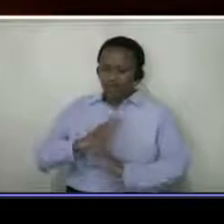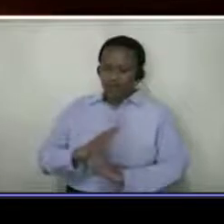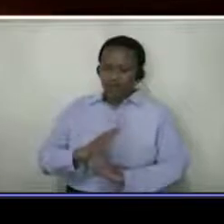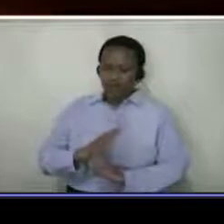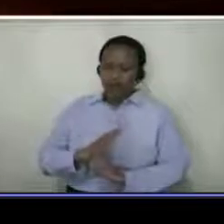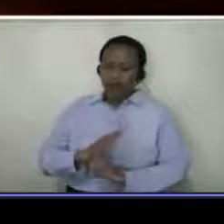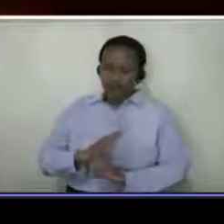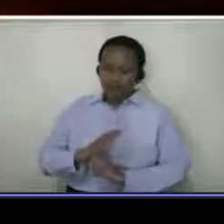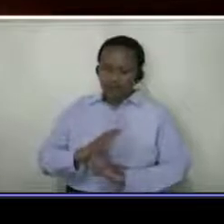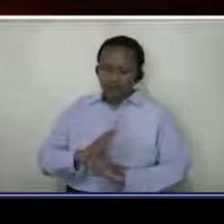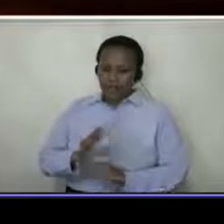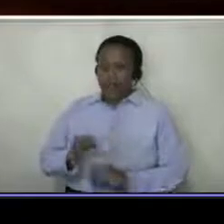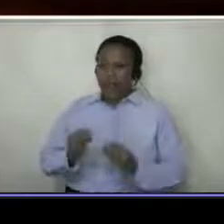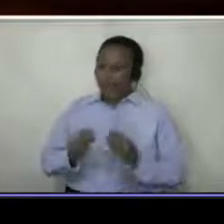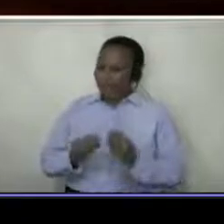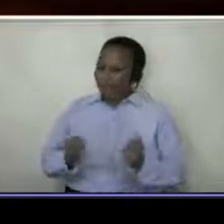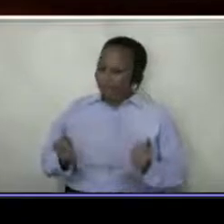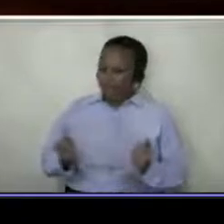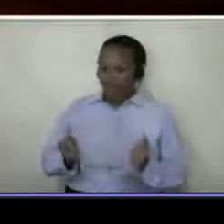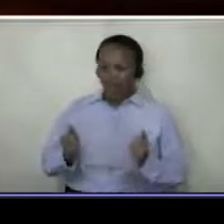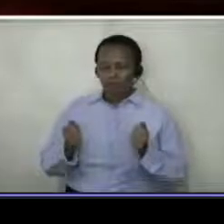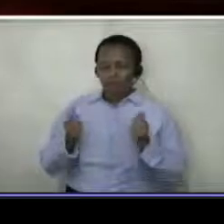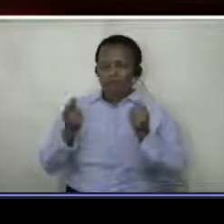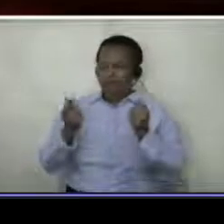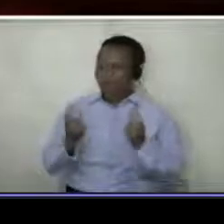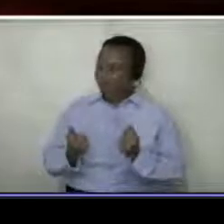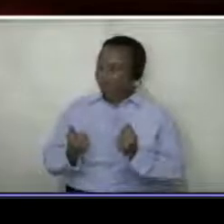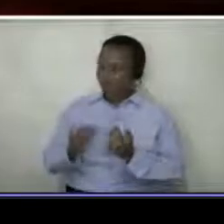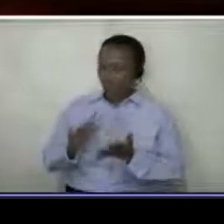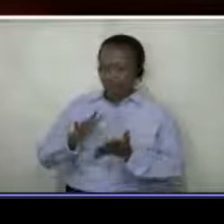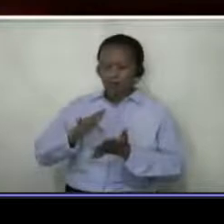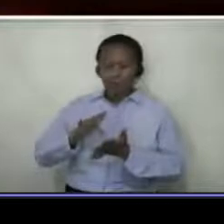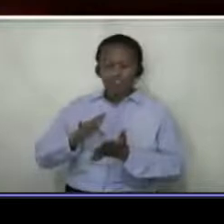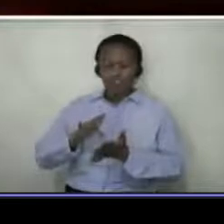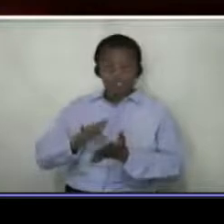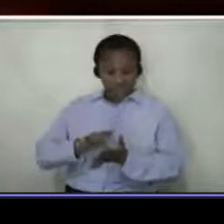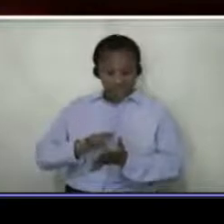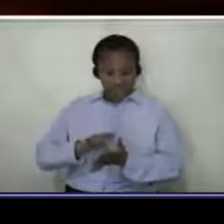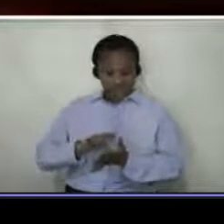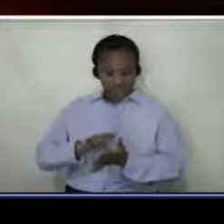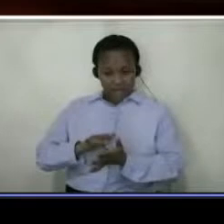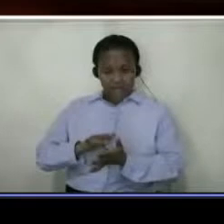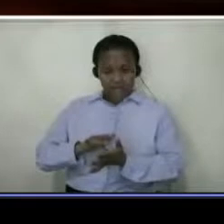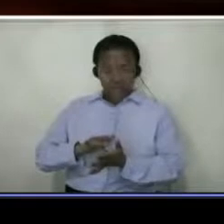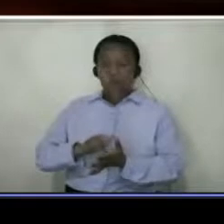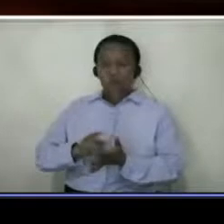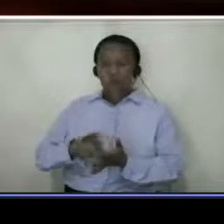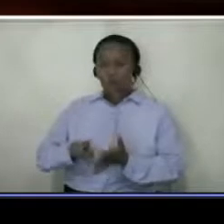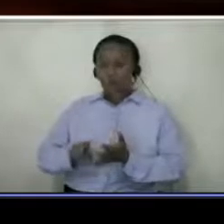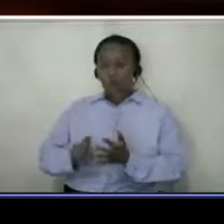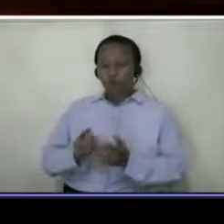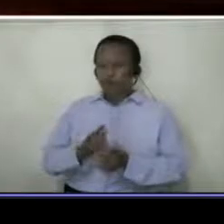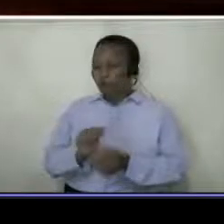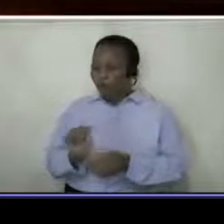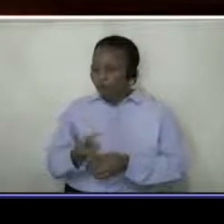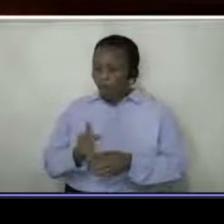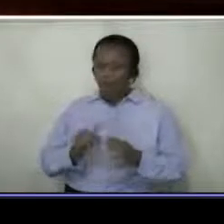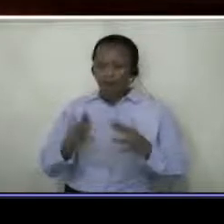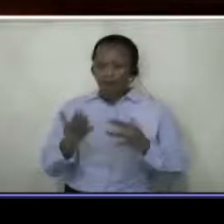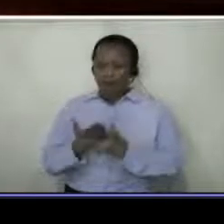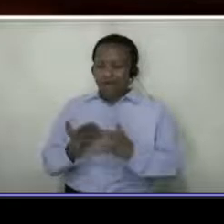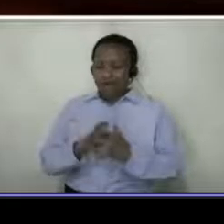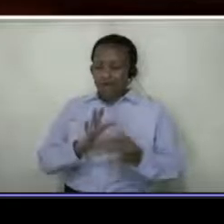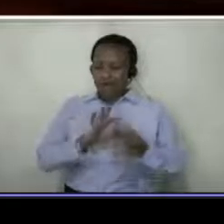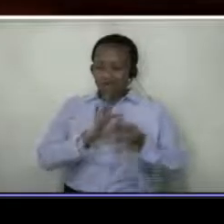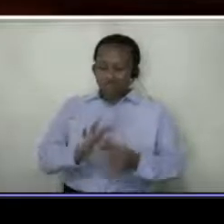scrutinize the material and financial position in cases related to municipalities. We are concerned about